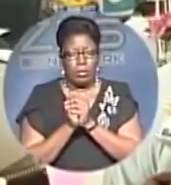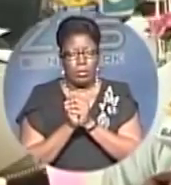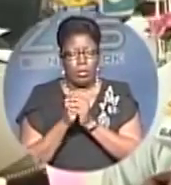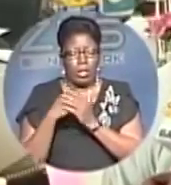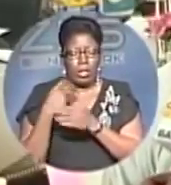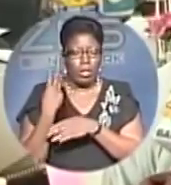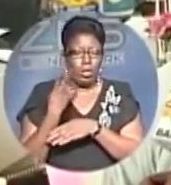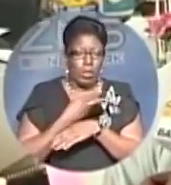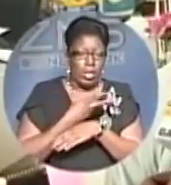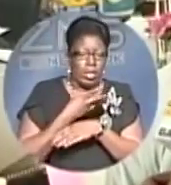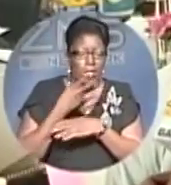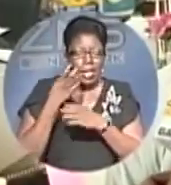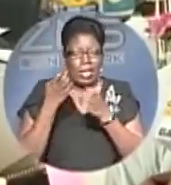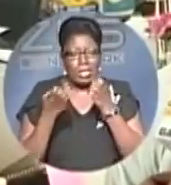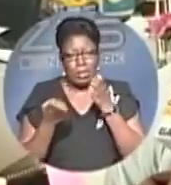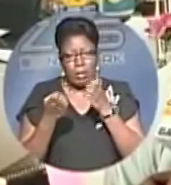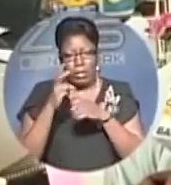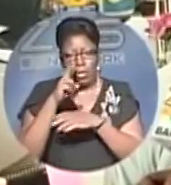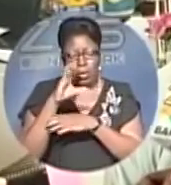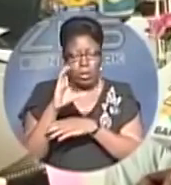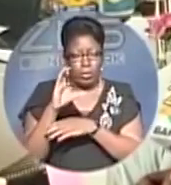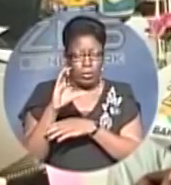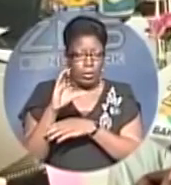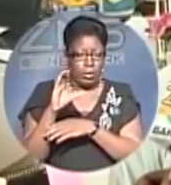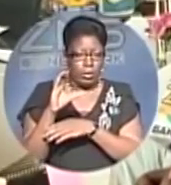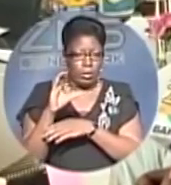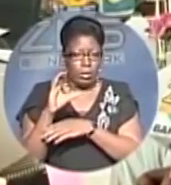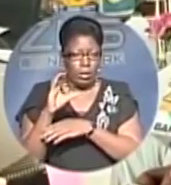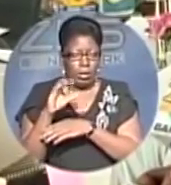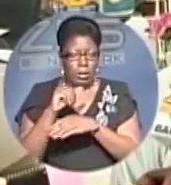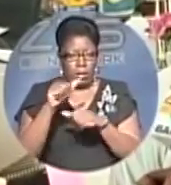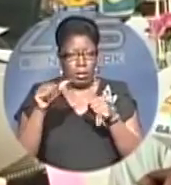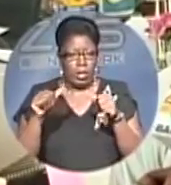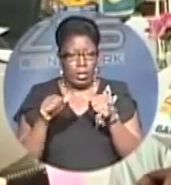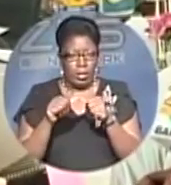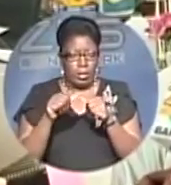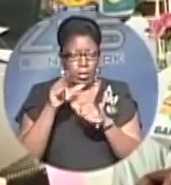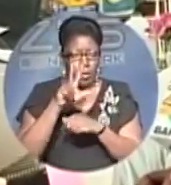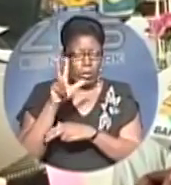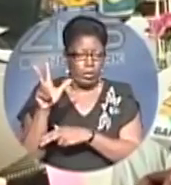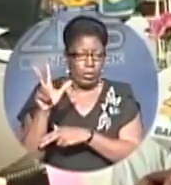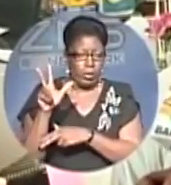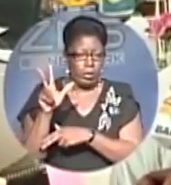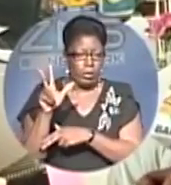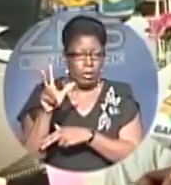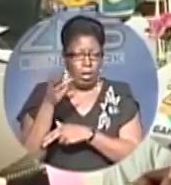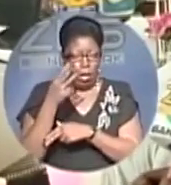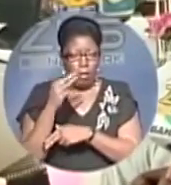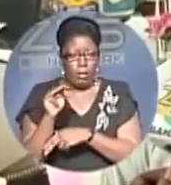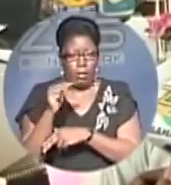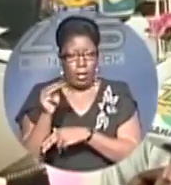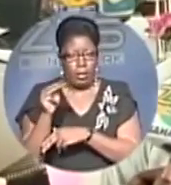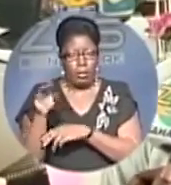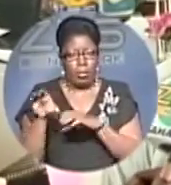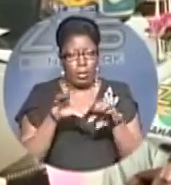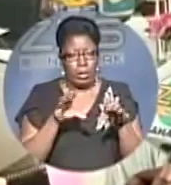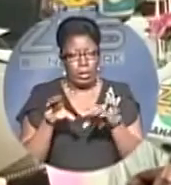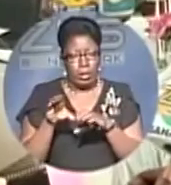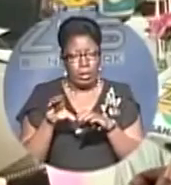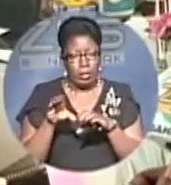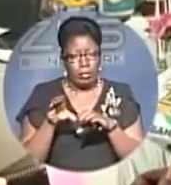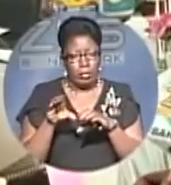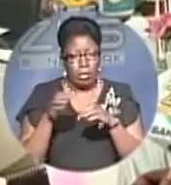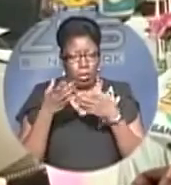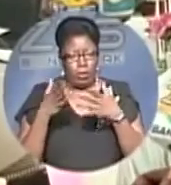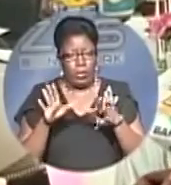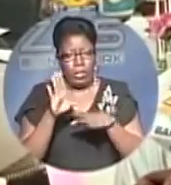at least 212 homes that were damaged by Hurricane Irene. 133 of them were done and